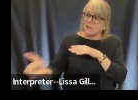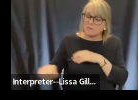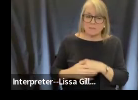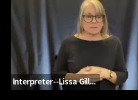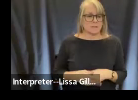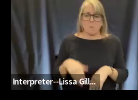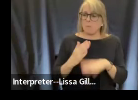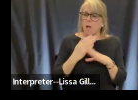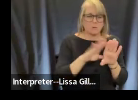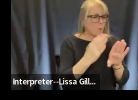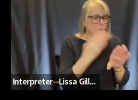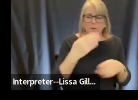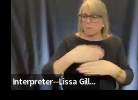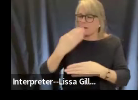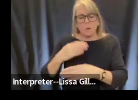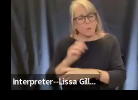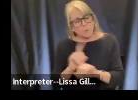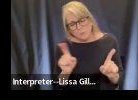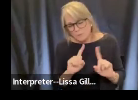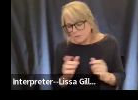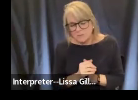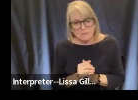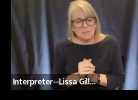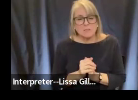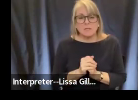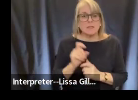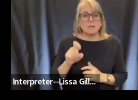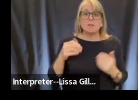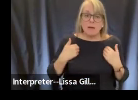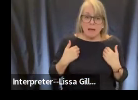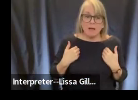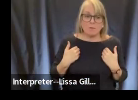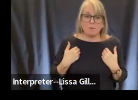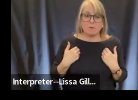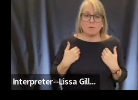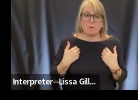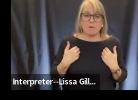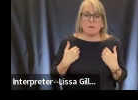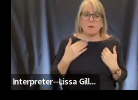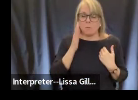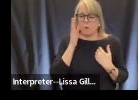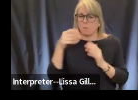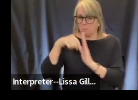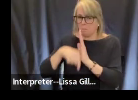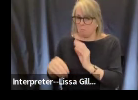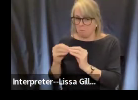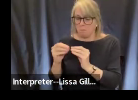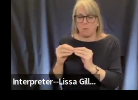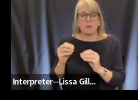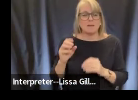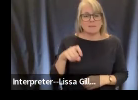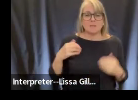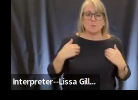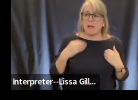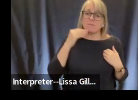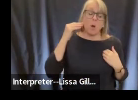and doors. They got to be, you've got to have, and we'll touch on this in a second again, these home escape plans. We advise